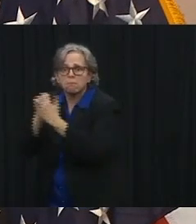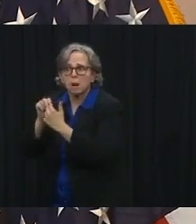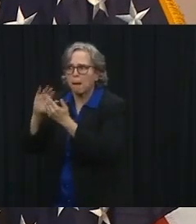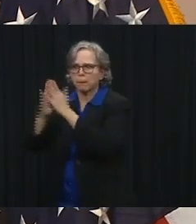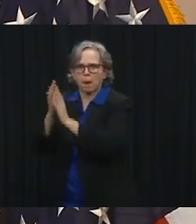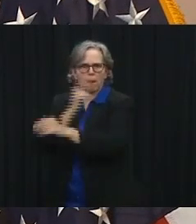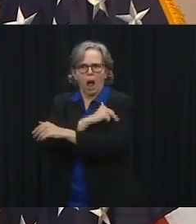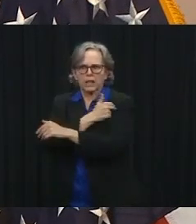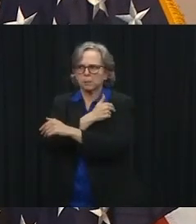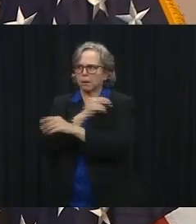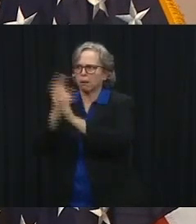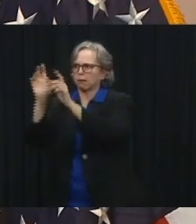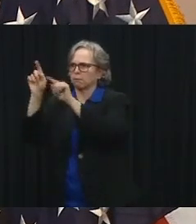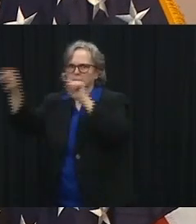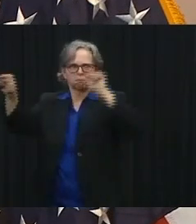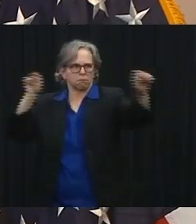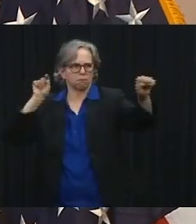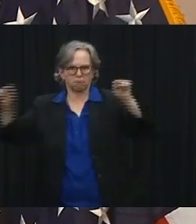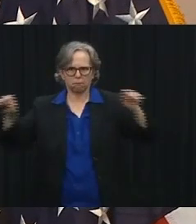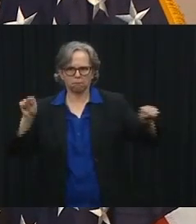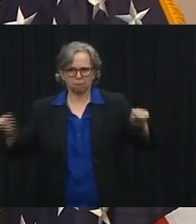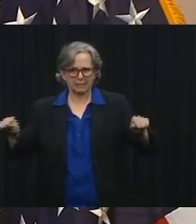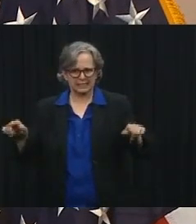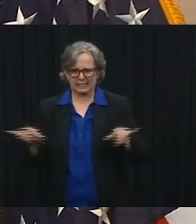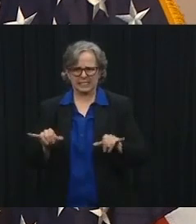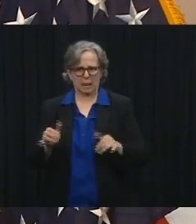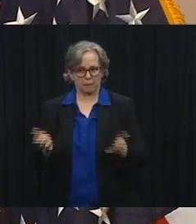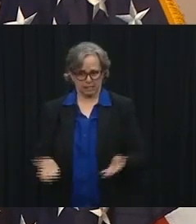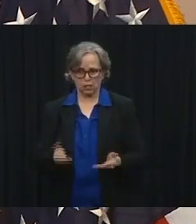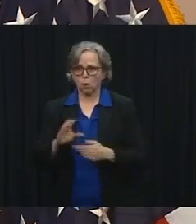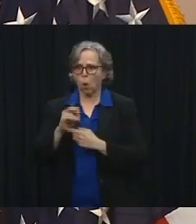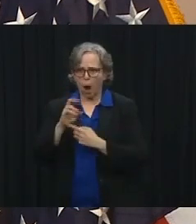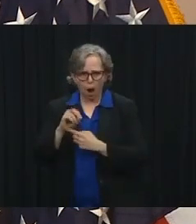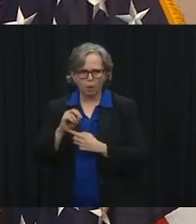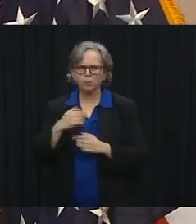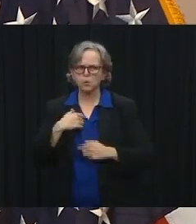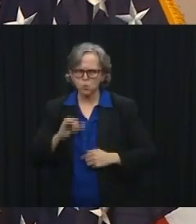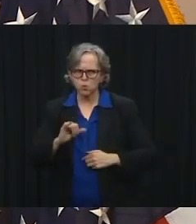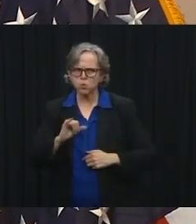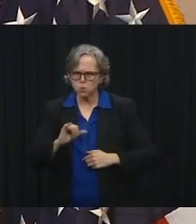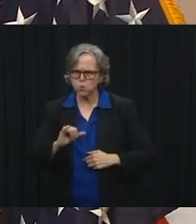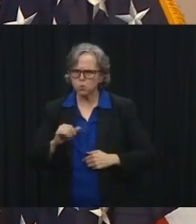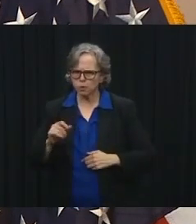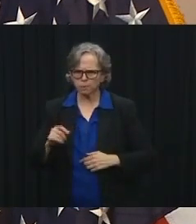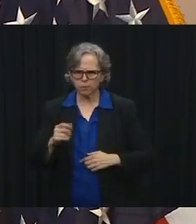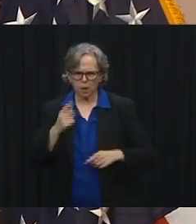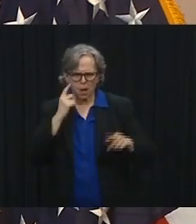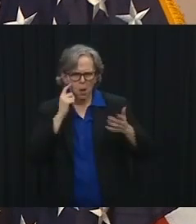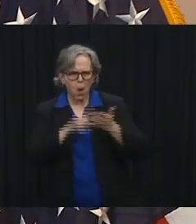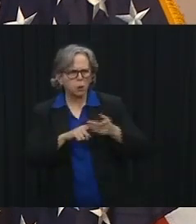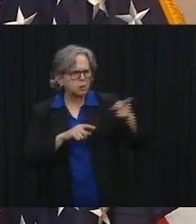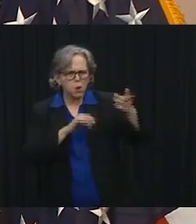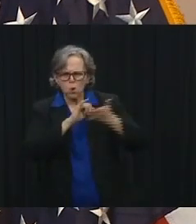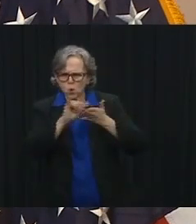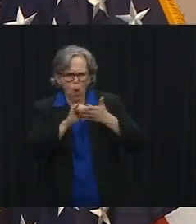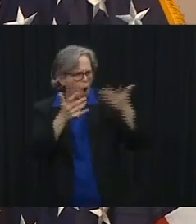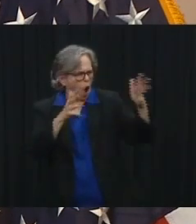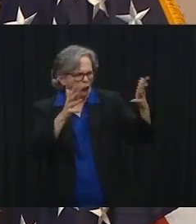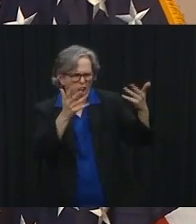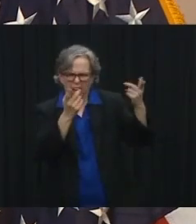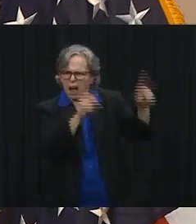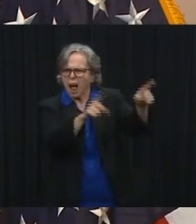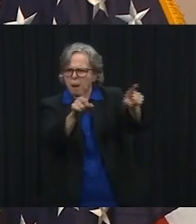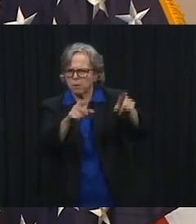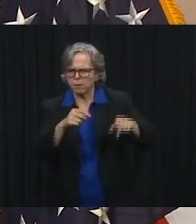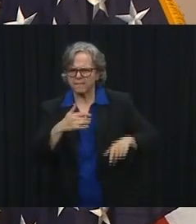So that is something we're having to do in Ohio, much like you're seeing happening in New York right now. Fortunately, we have a few more days to get that up